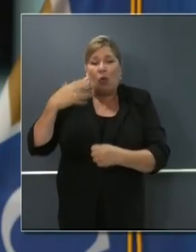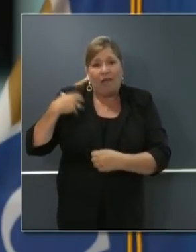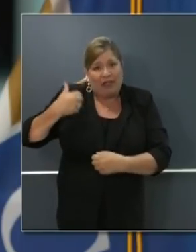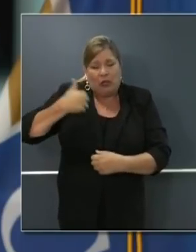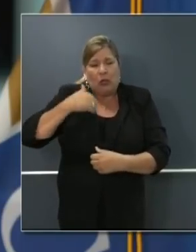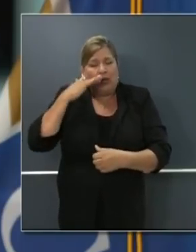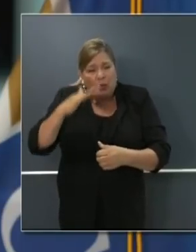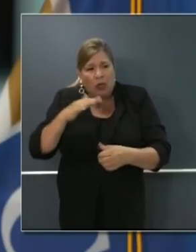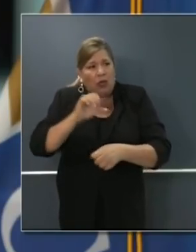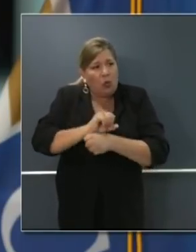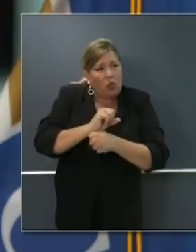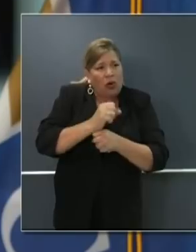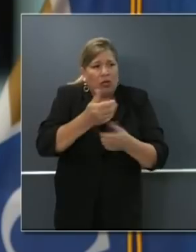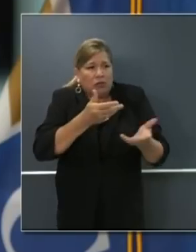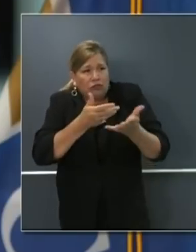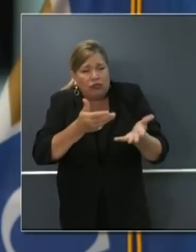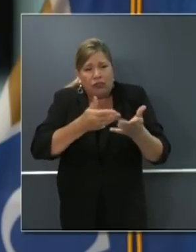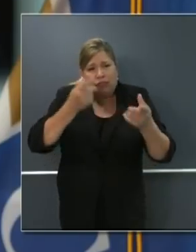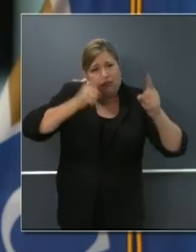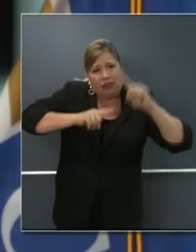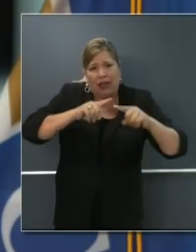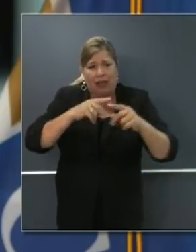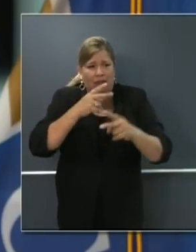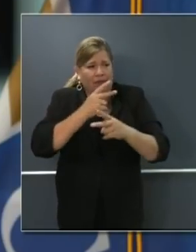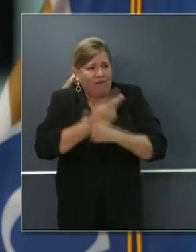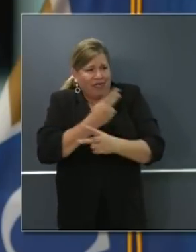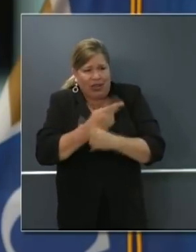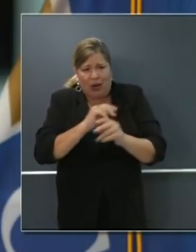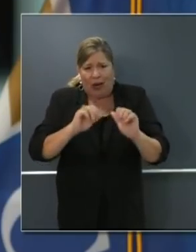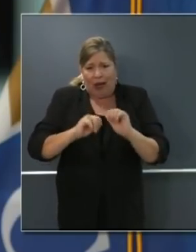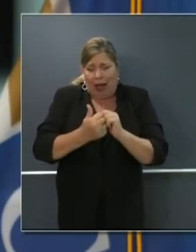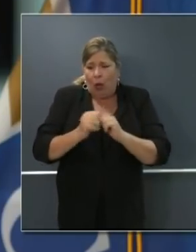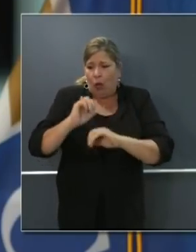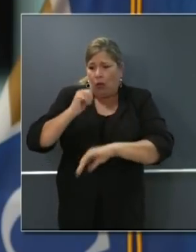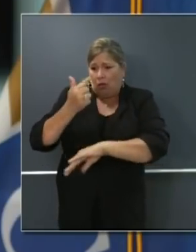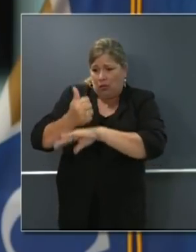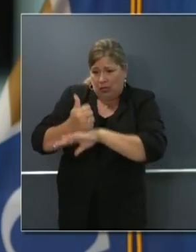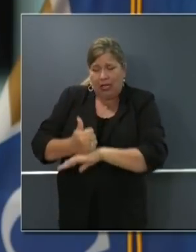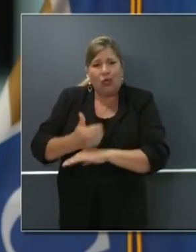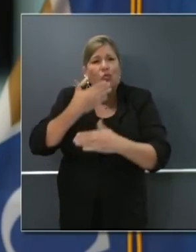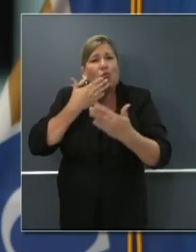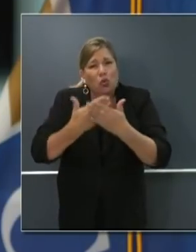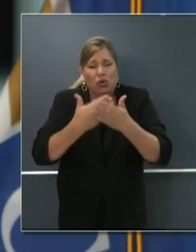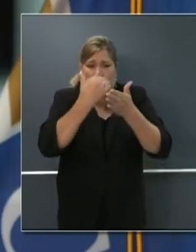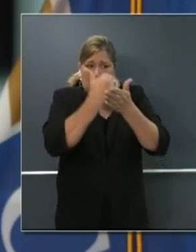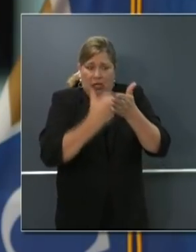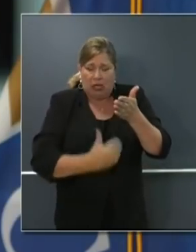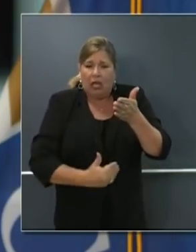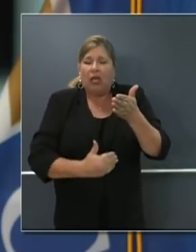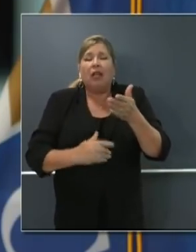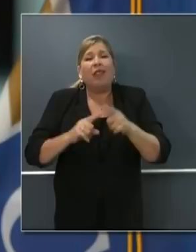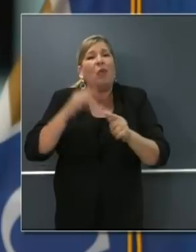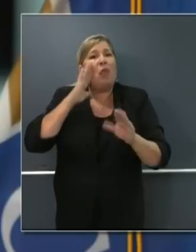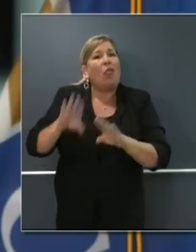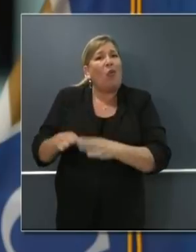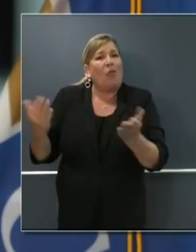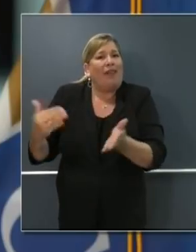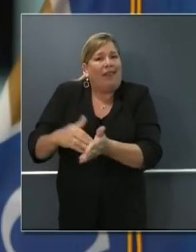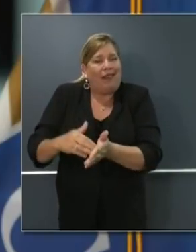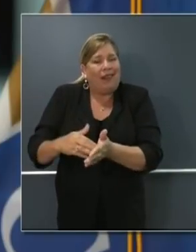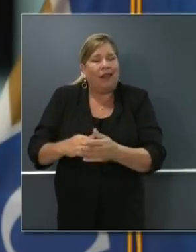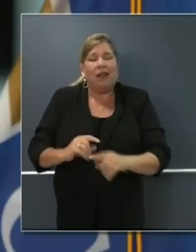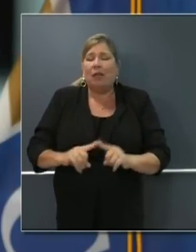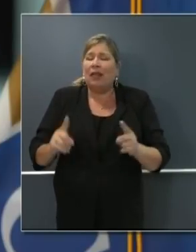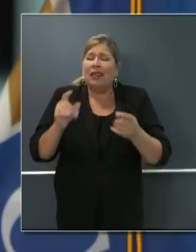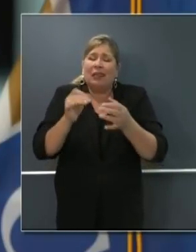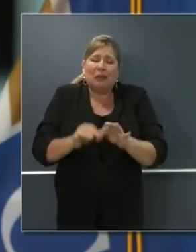if we can get some framework and guidelines to get this right, we can reopen very, very quickly. But we gotta make sure we